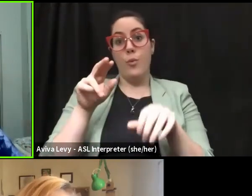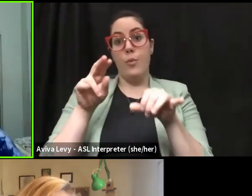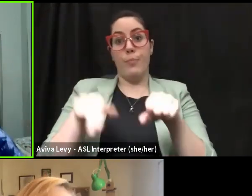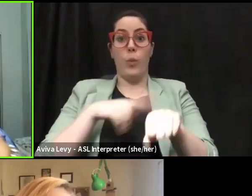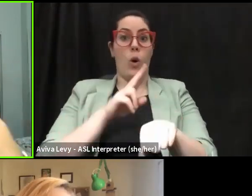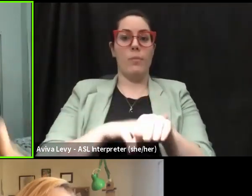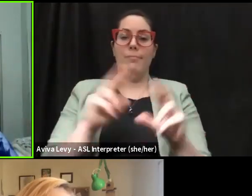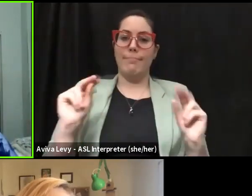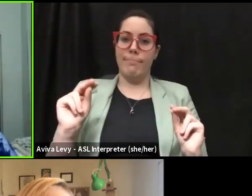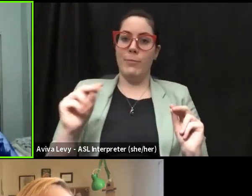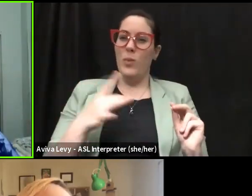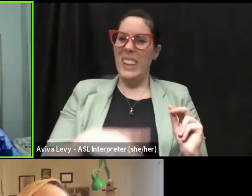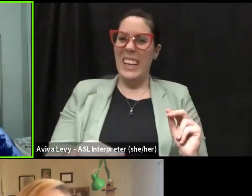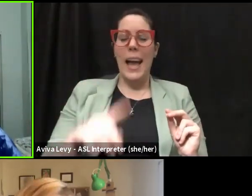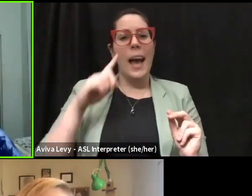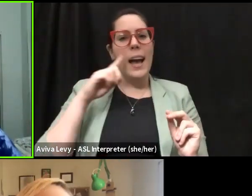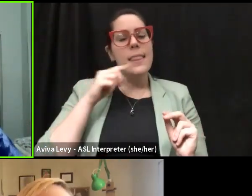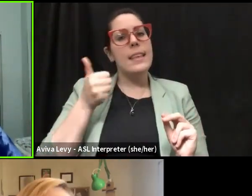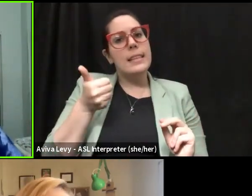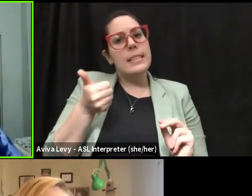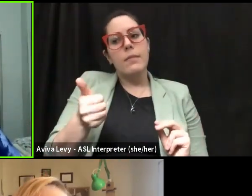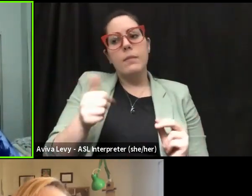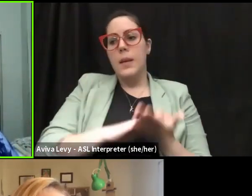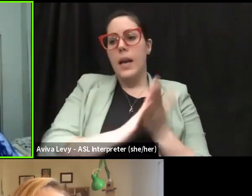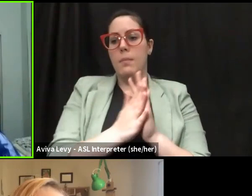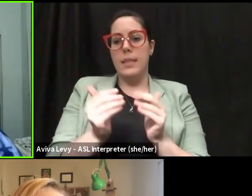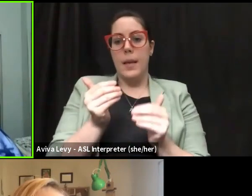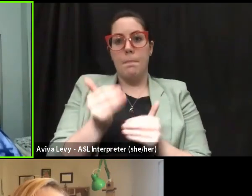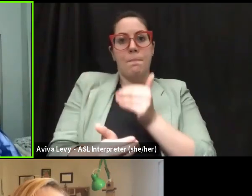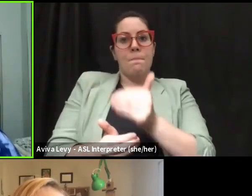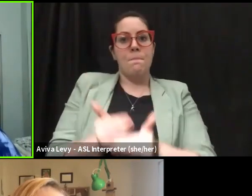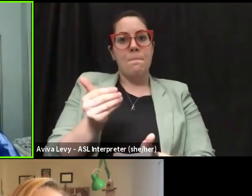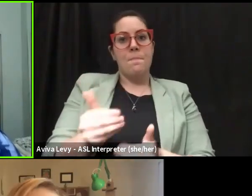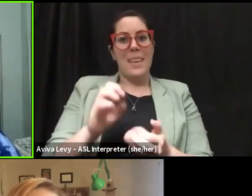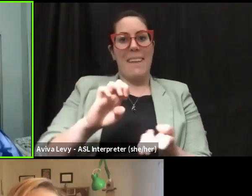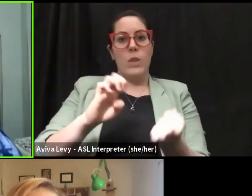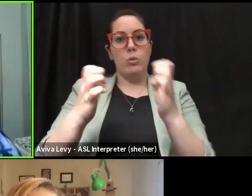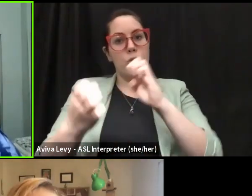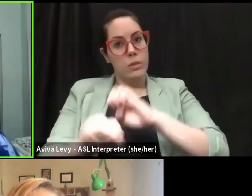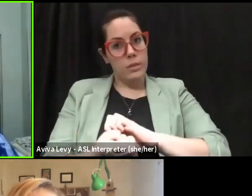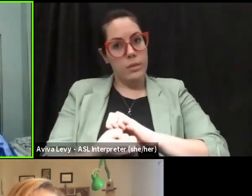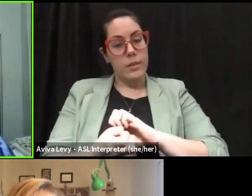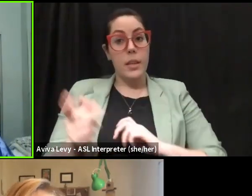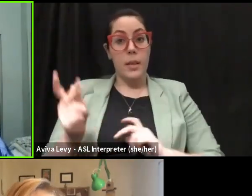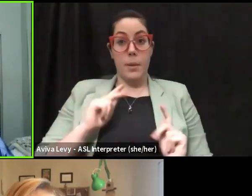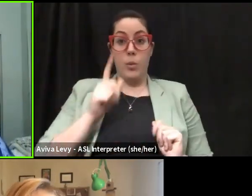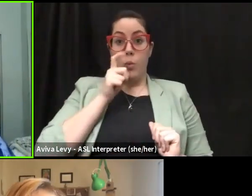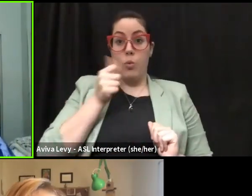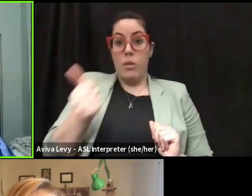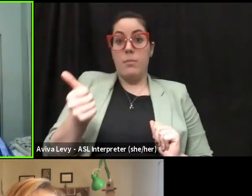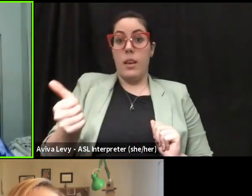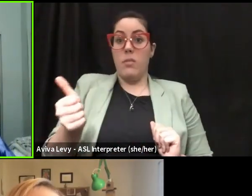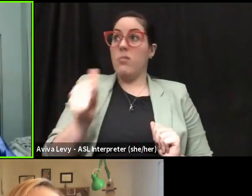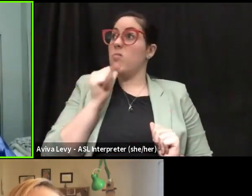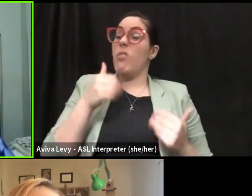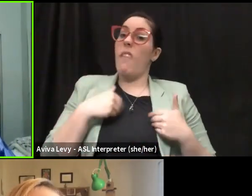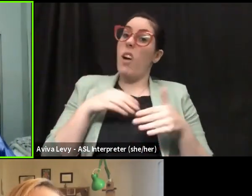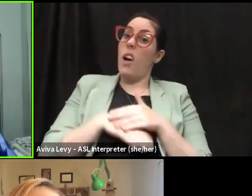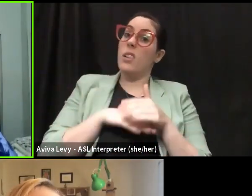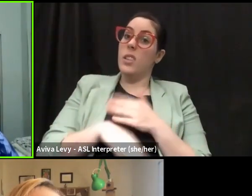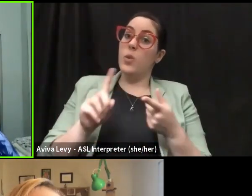I think it's an evolution. I really do believe that people who didn't necessarily have access to